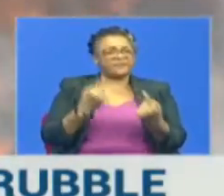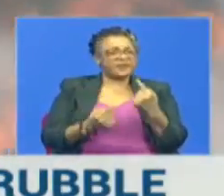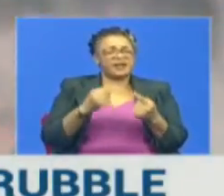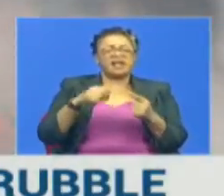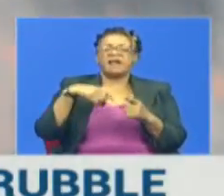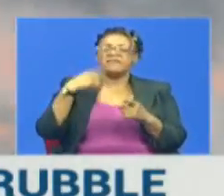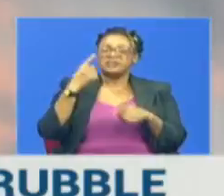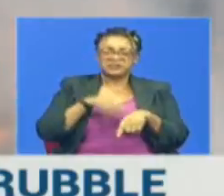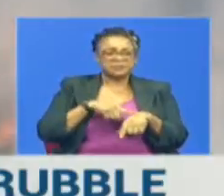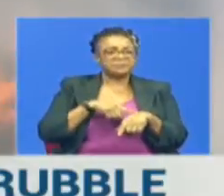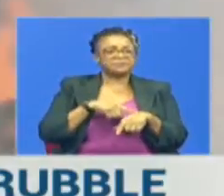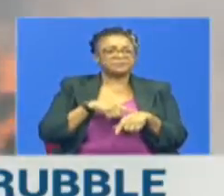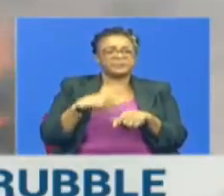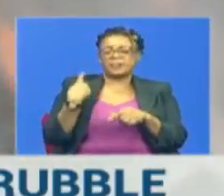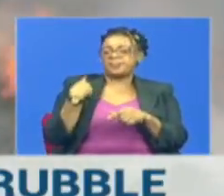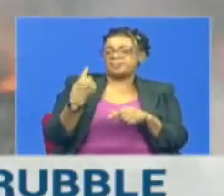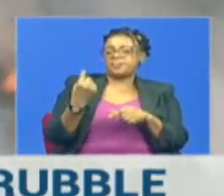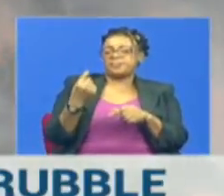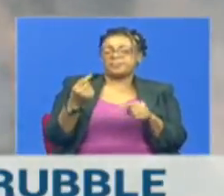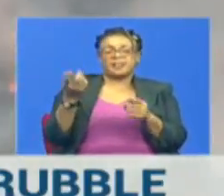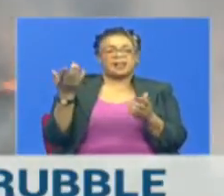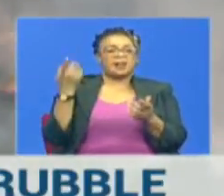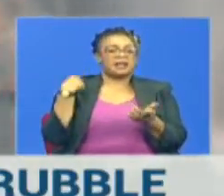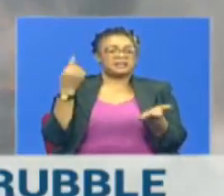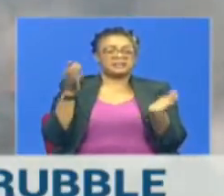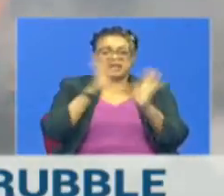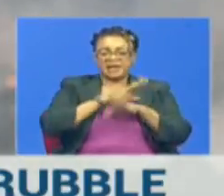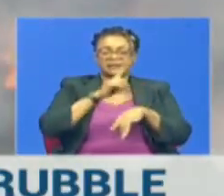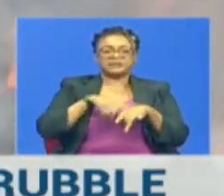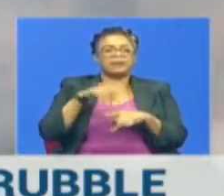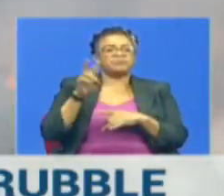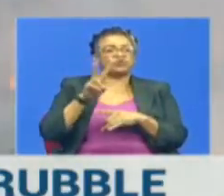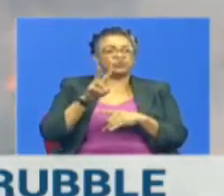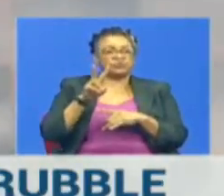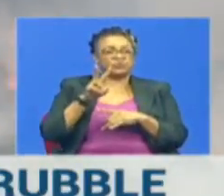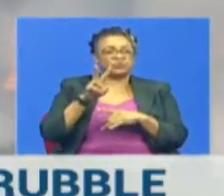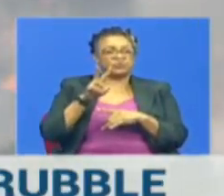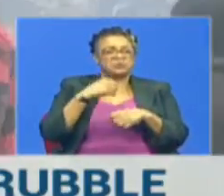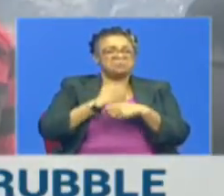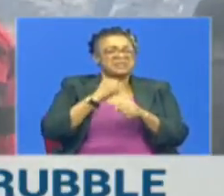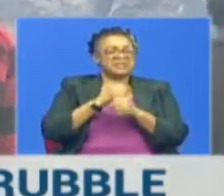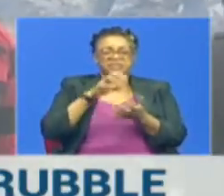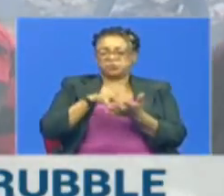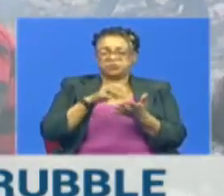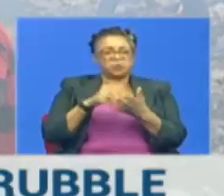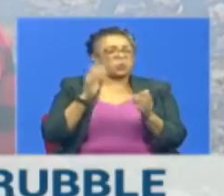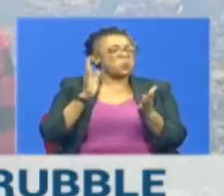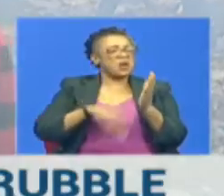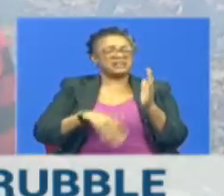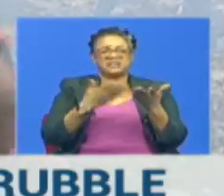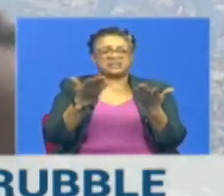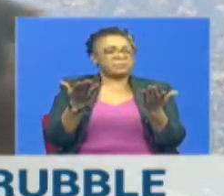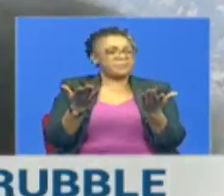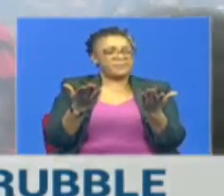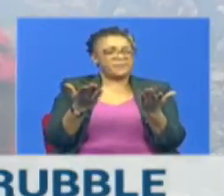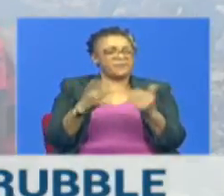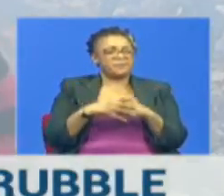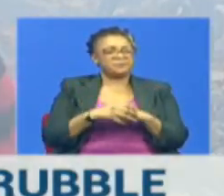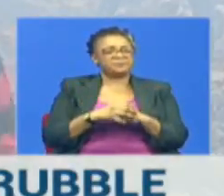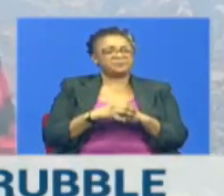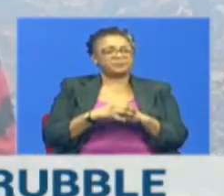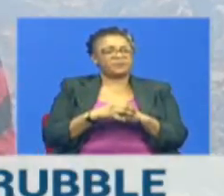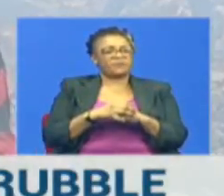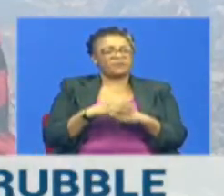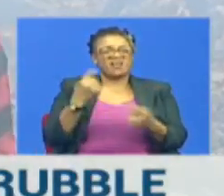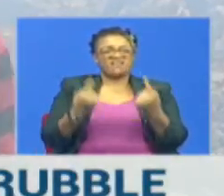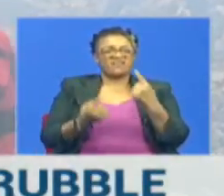The latest happened last night at 2 a.m., leaving scenes such as these. The fires had died down